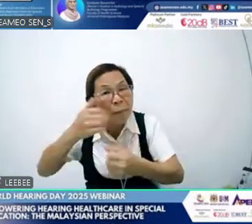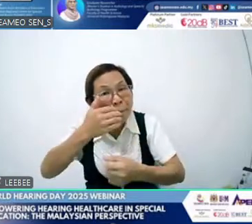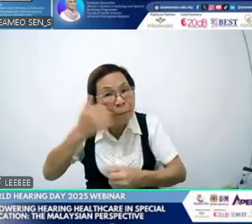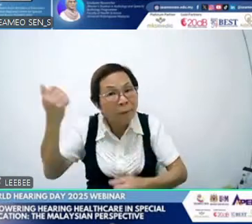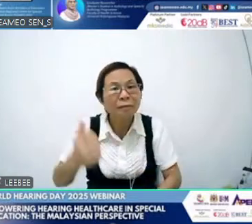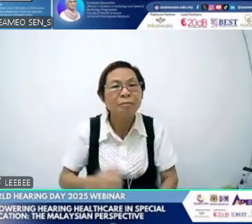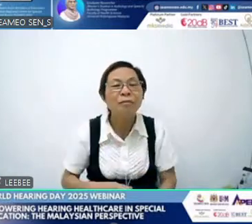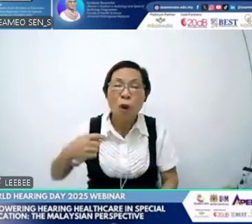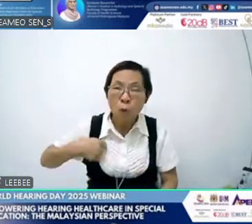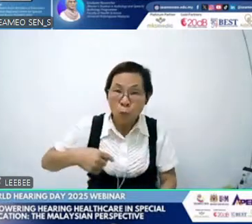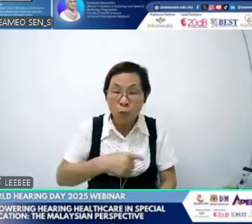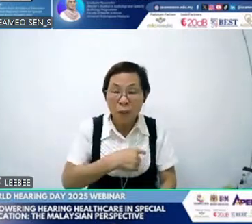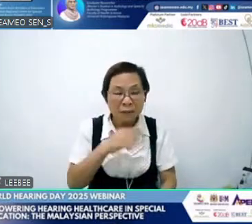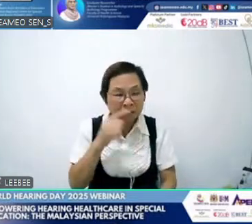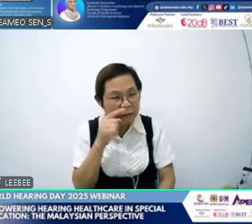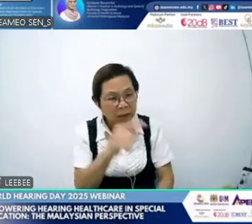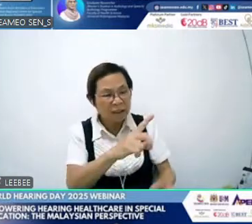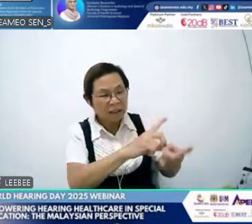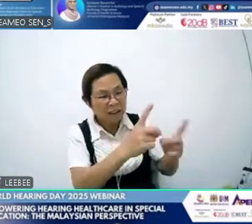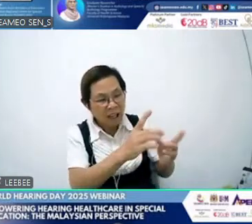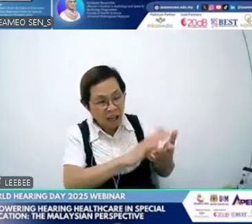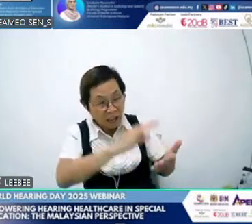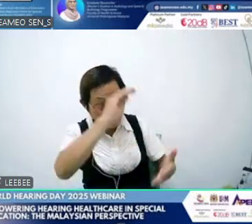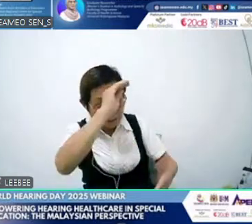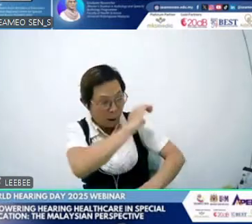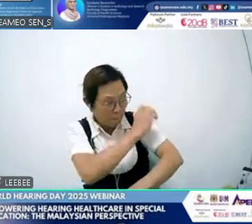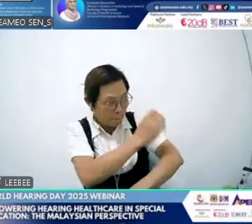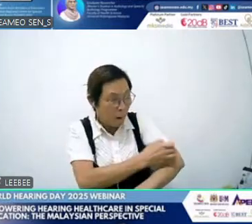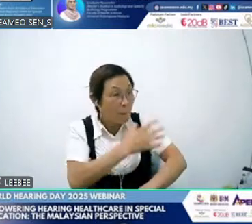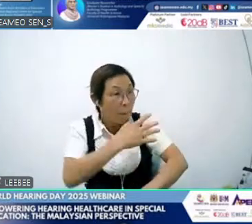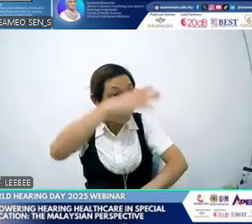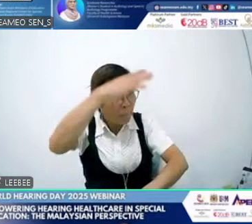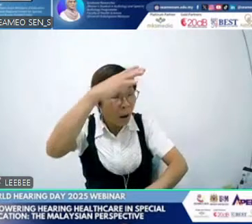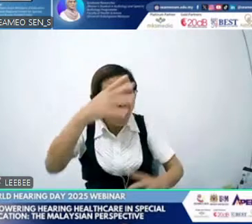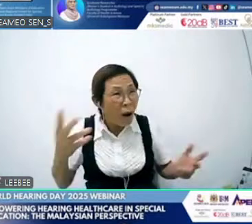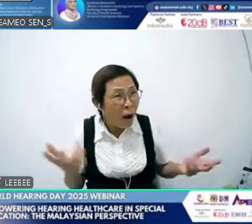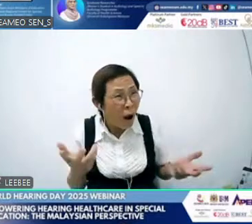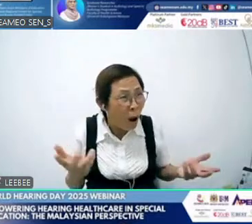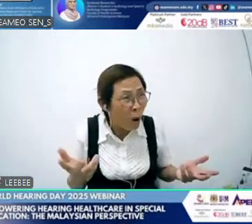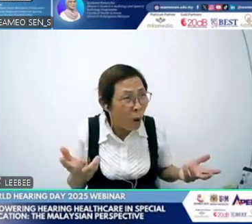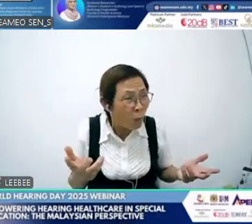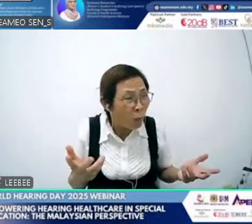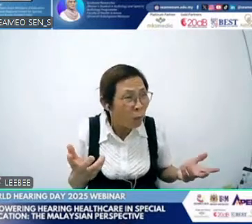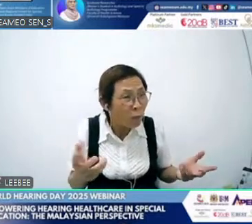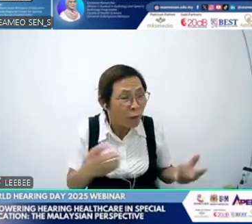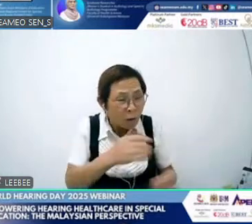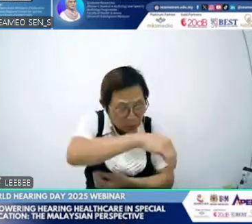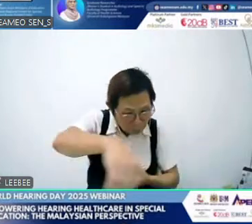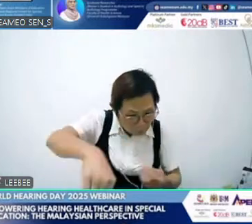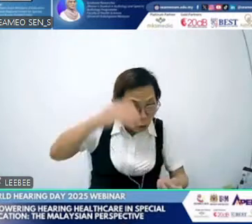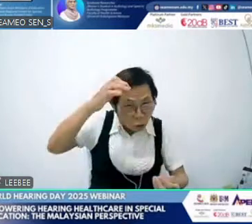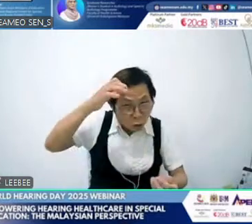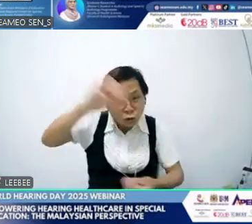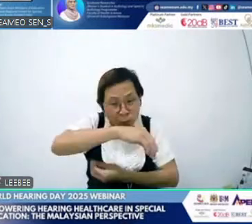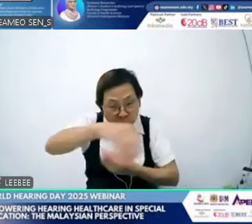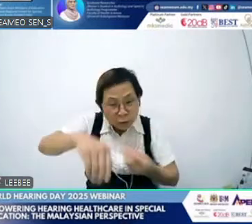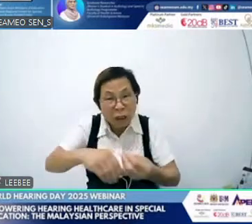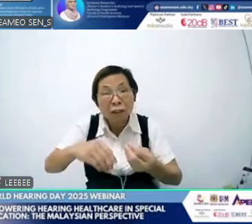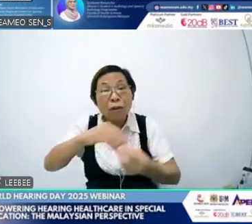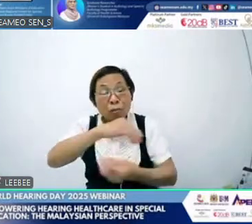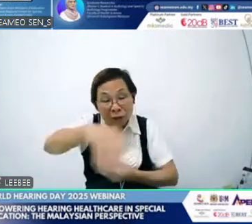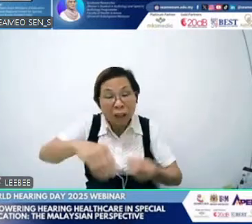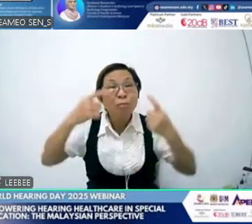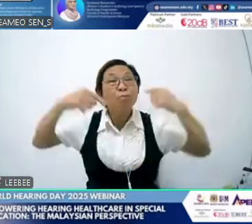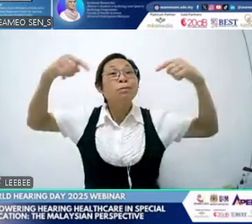So we have seen how digital learning can empower parents, but how do we turn this concept into a real effective tool?